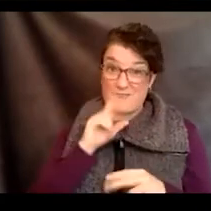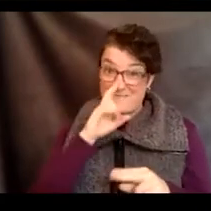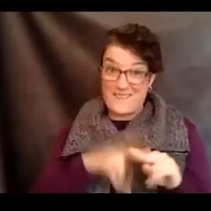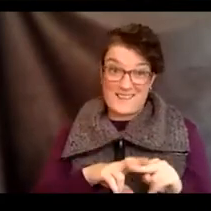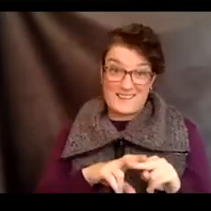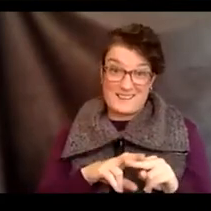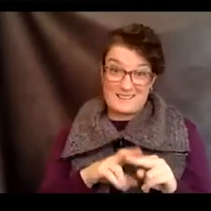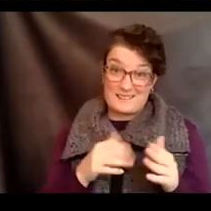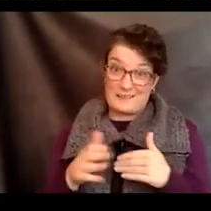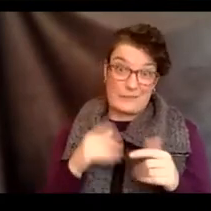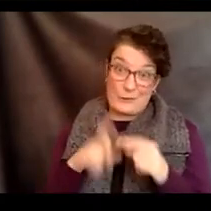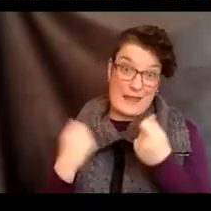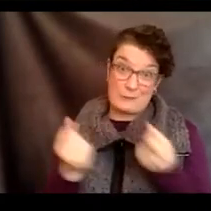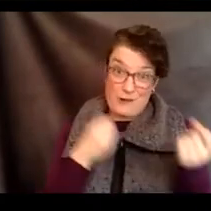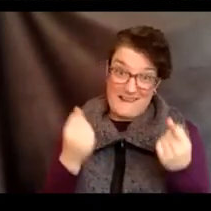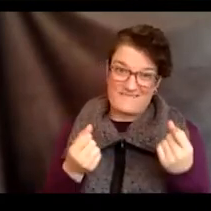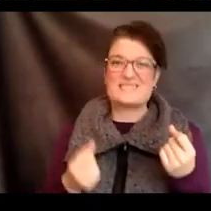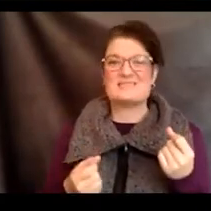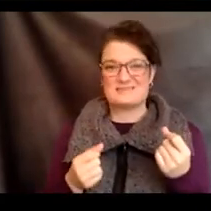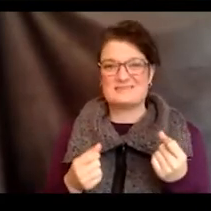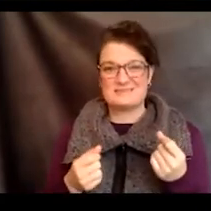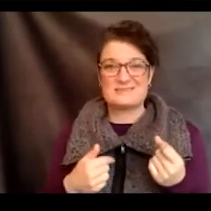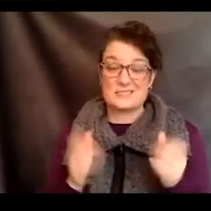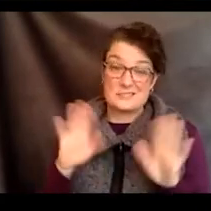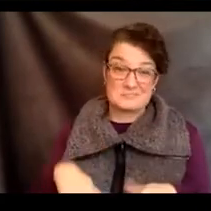not being able to drive. So I've lived with it.